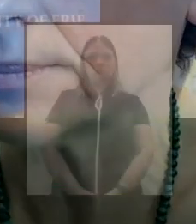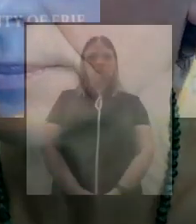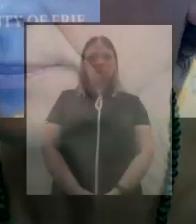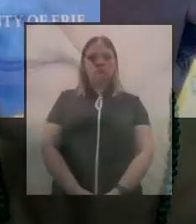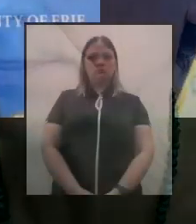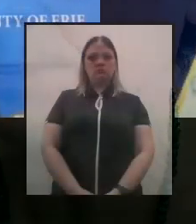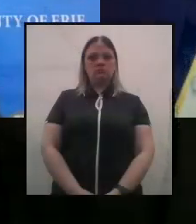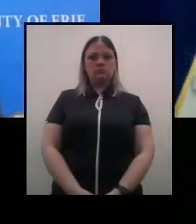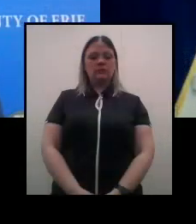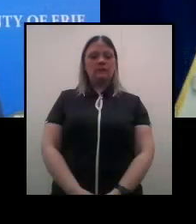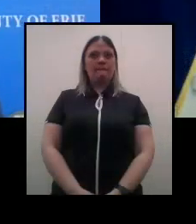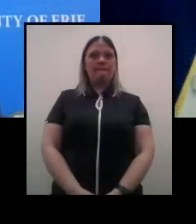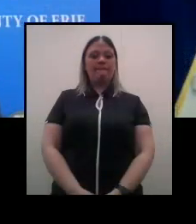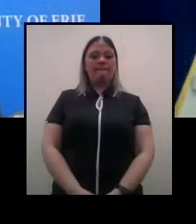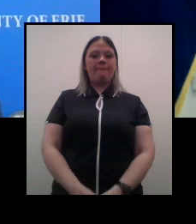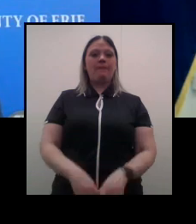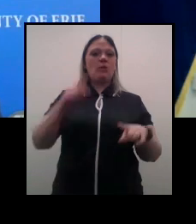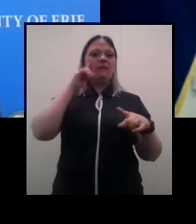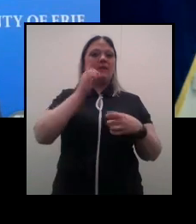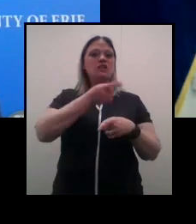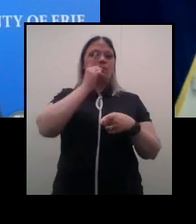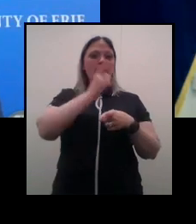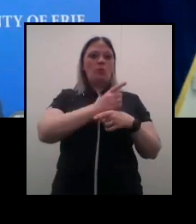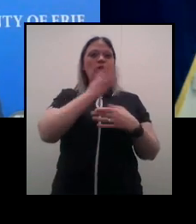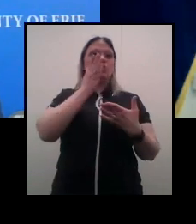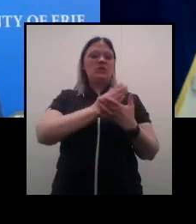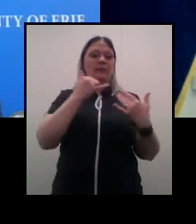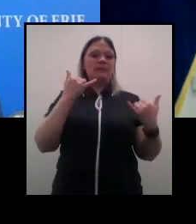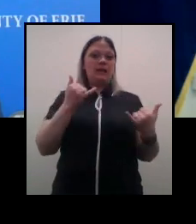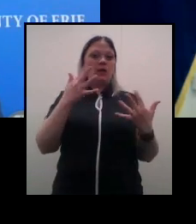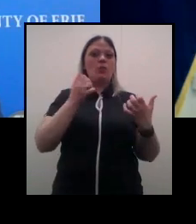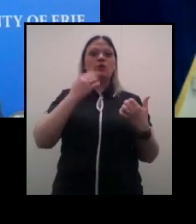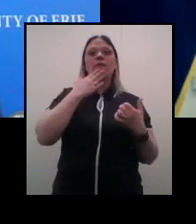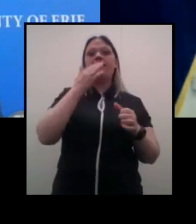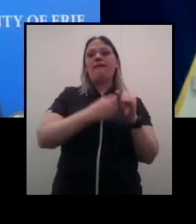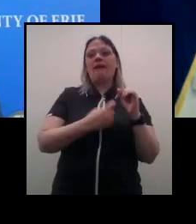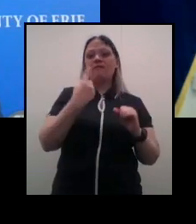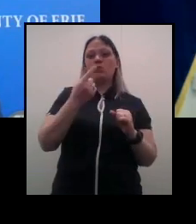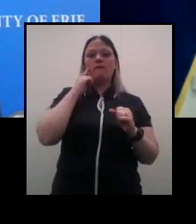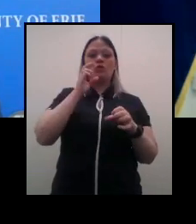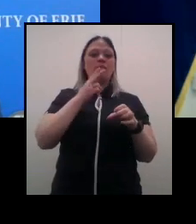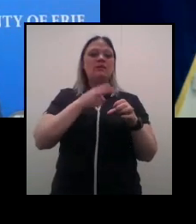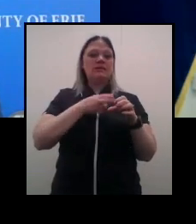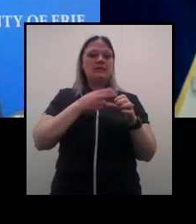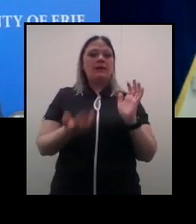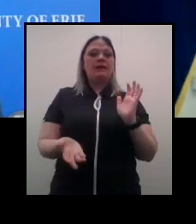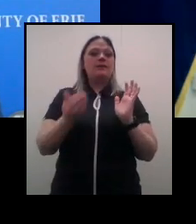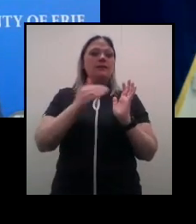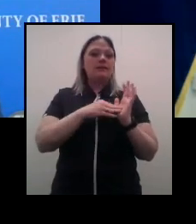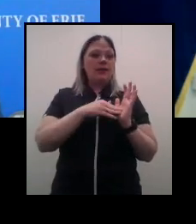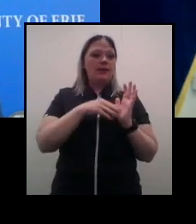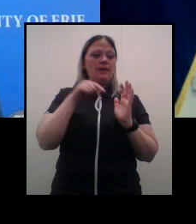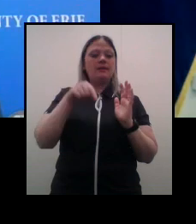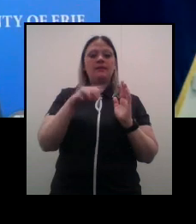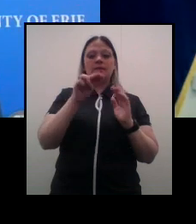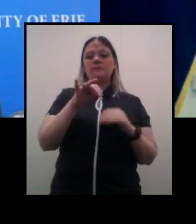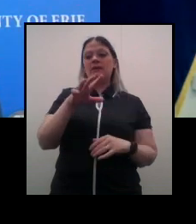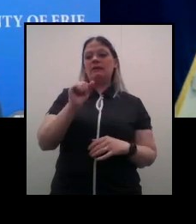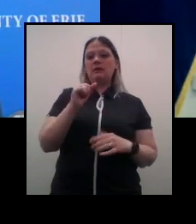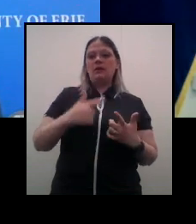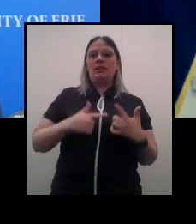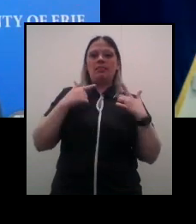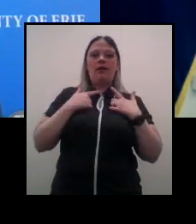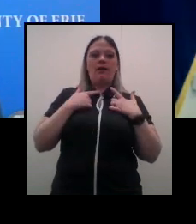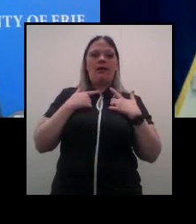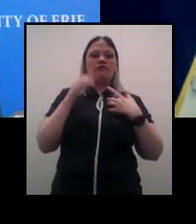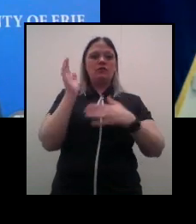Thank you, Doctor. I think it's appropriate to stop there. We want to thank everyone for participating once again in this media live